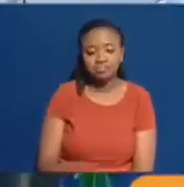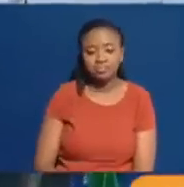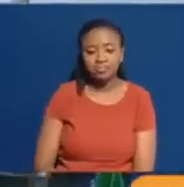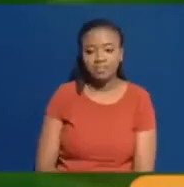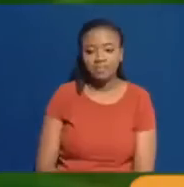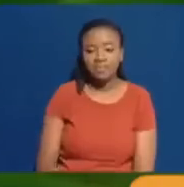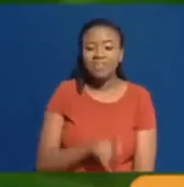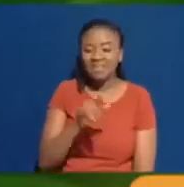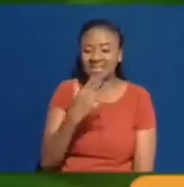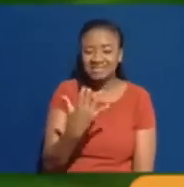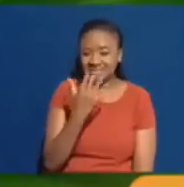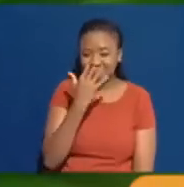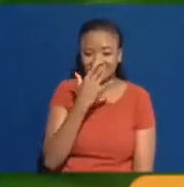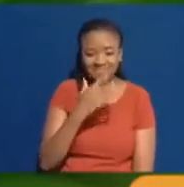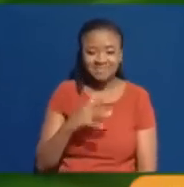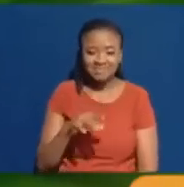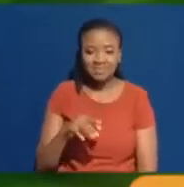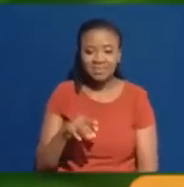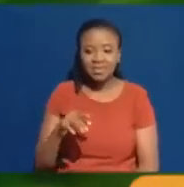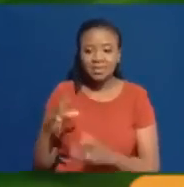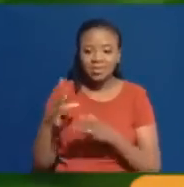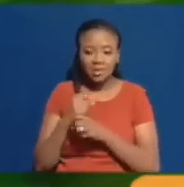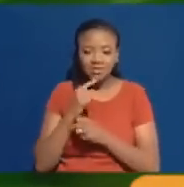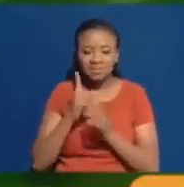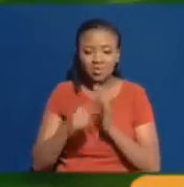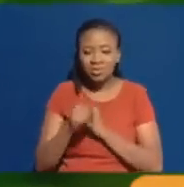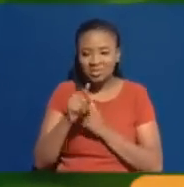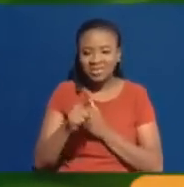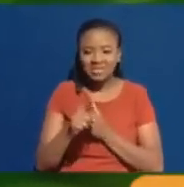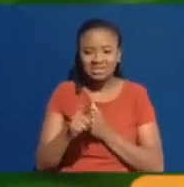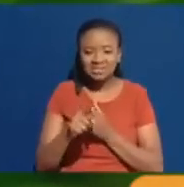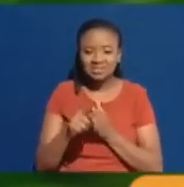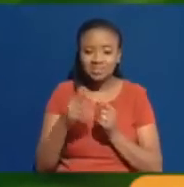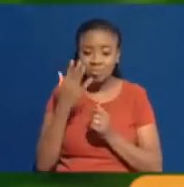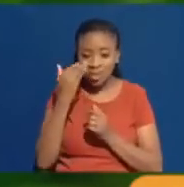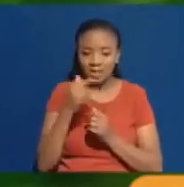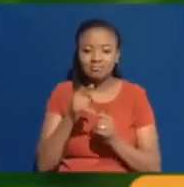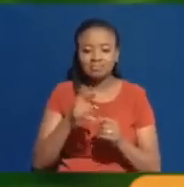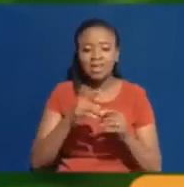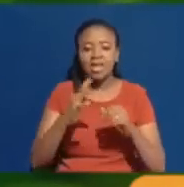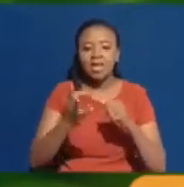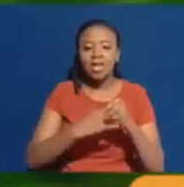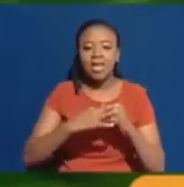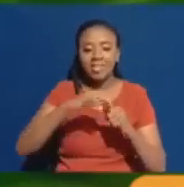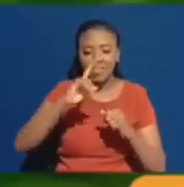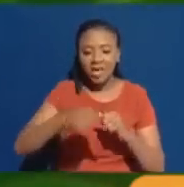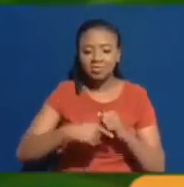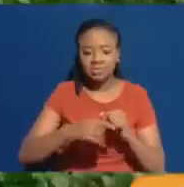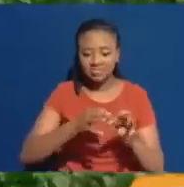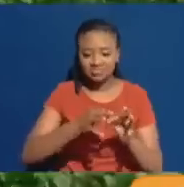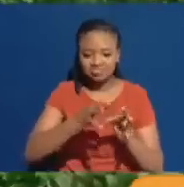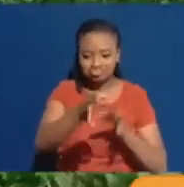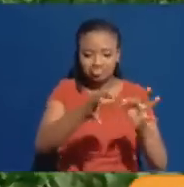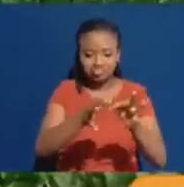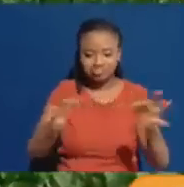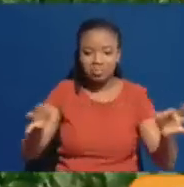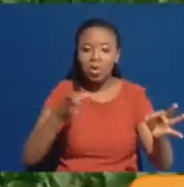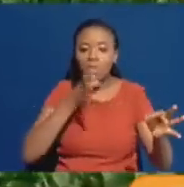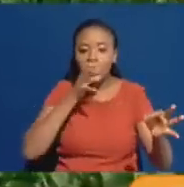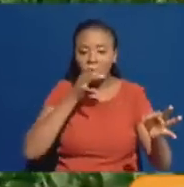pungent smell, according to Kemfri, is caused by the 8,000 acres of decomposed water hyacinth and